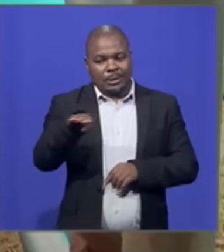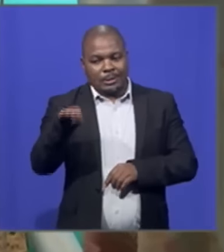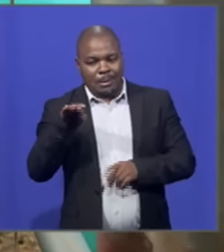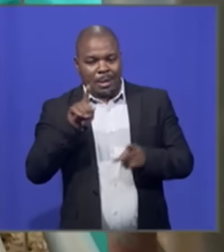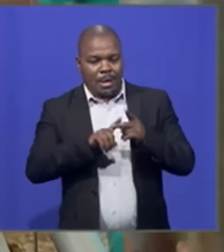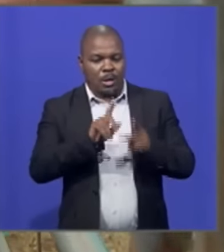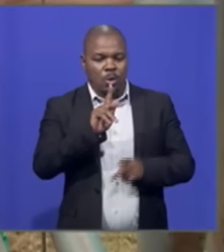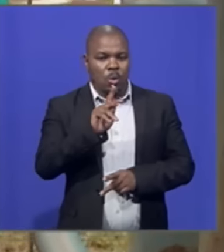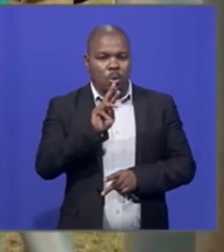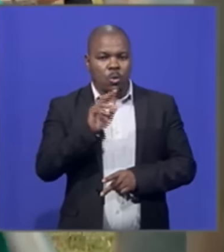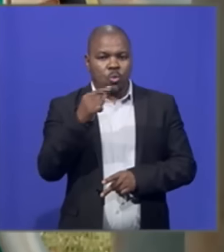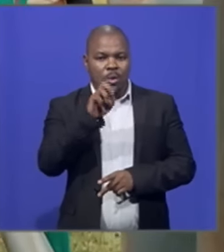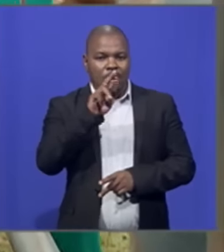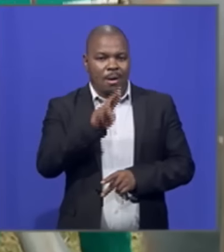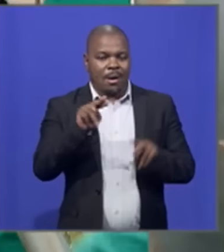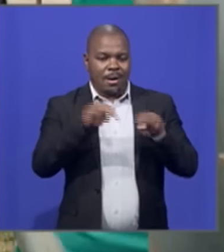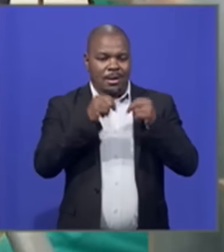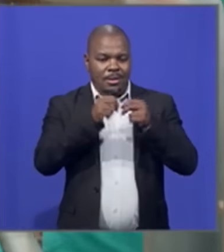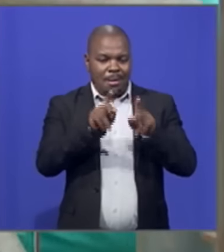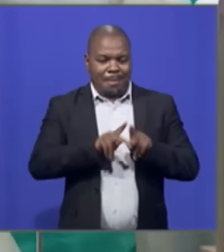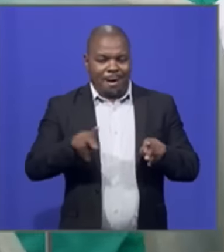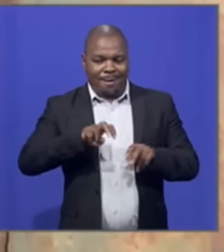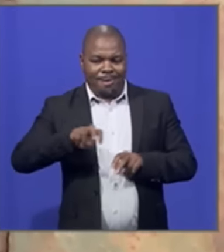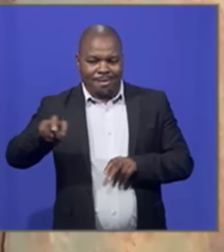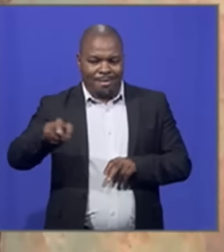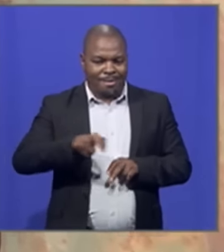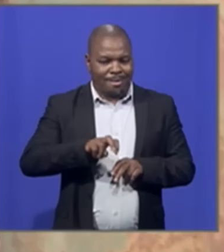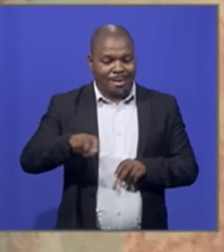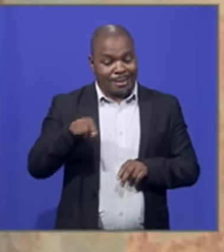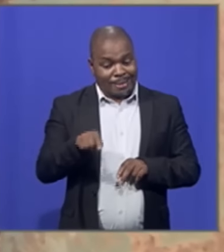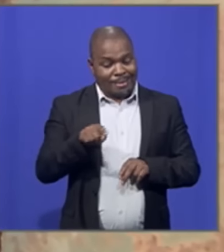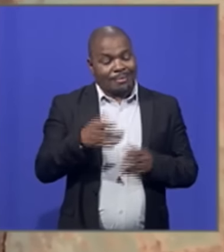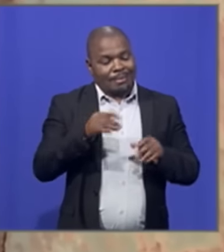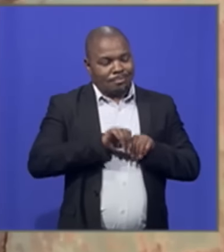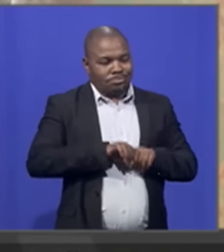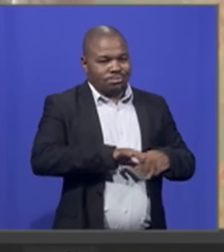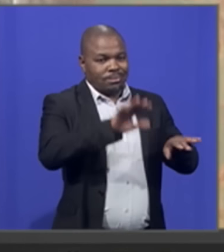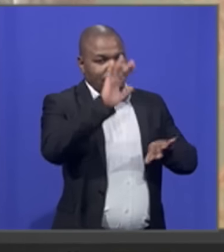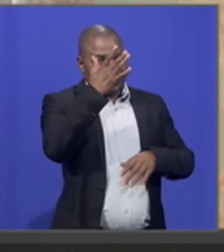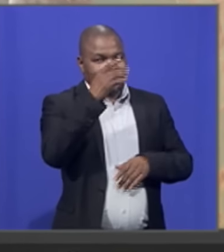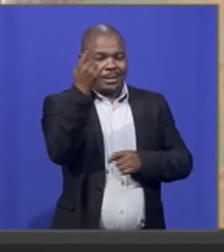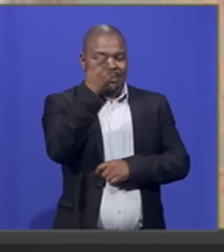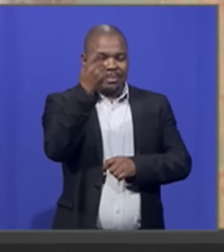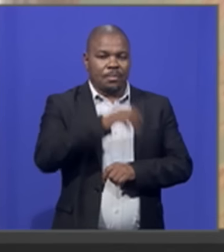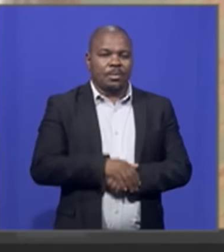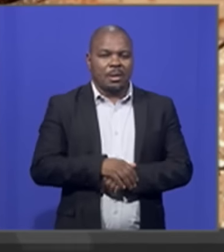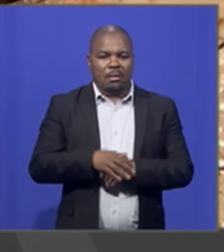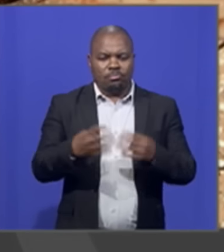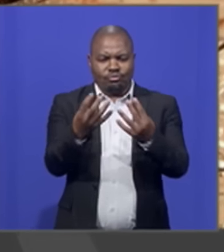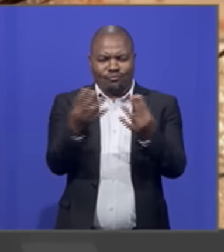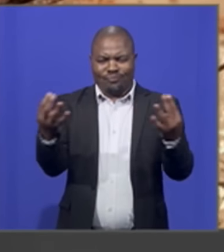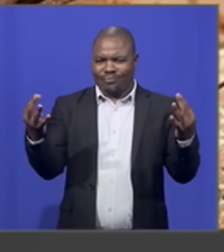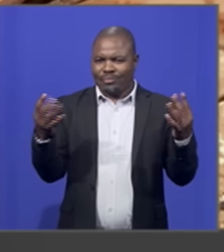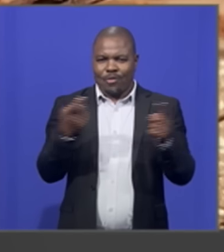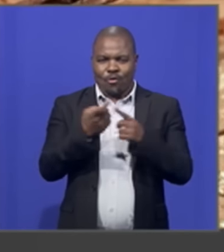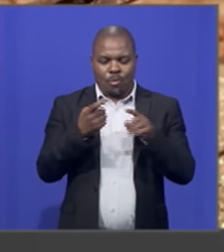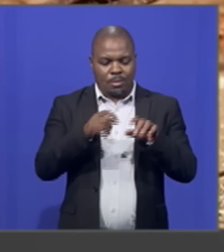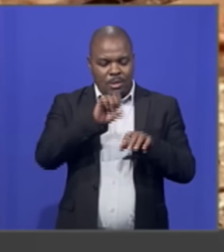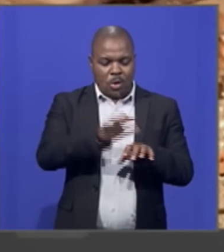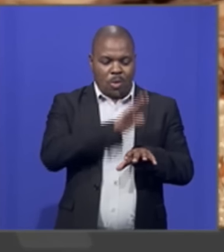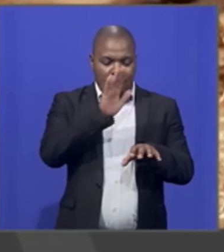ke a mangwe a mabaka ao a gakatšago go phulega ga bolwetši bja tlhako le molomo ka Limpopo. mollwane o fokolago ka legora magareng ga Zimbabwe